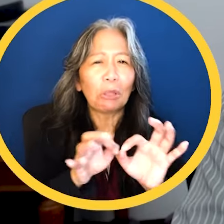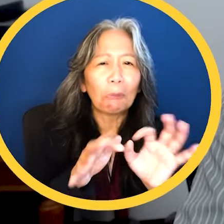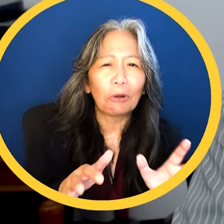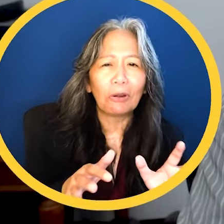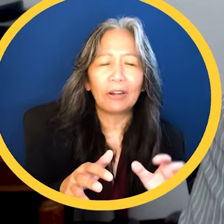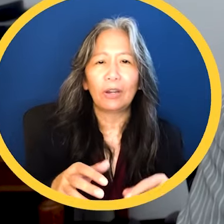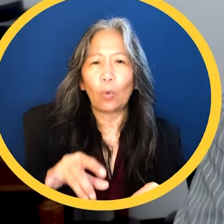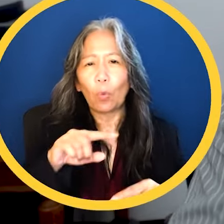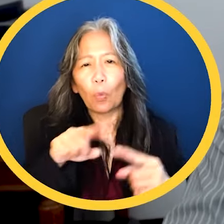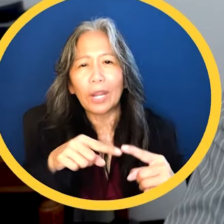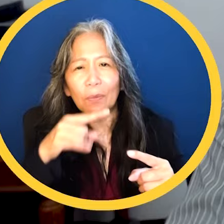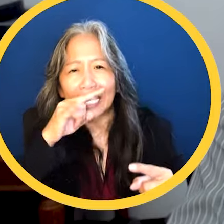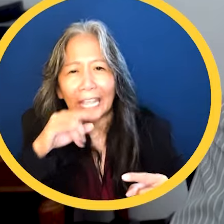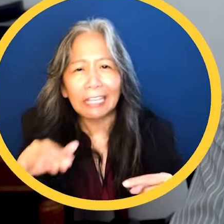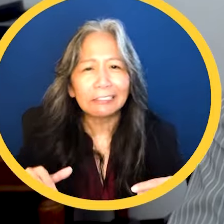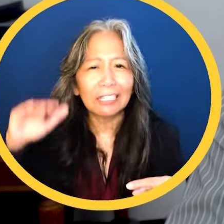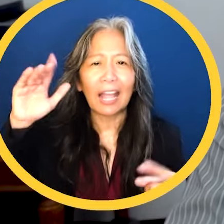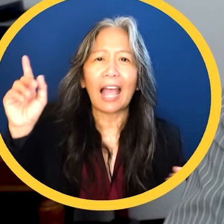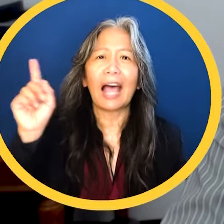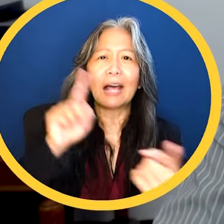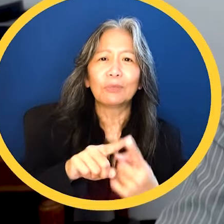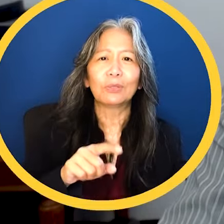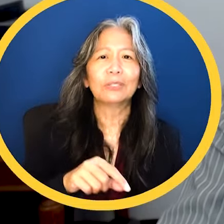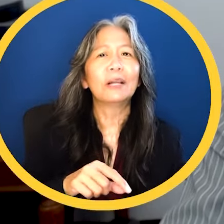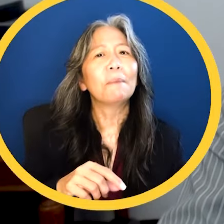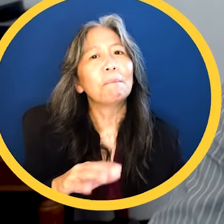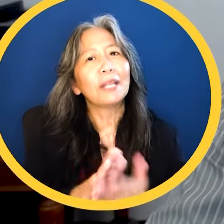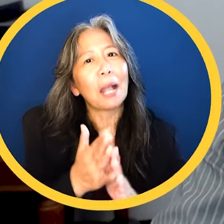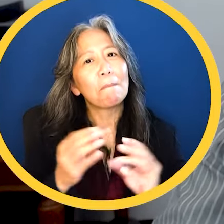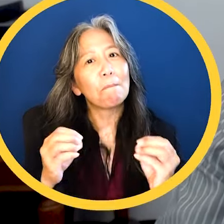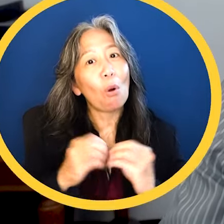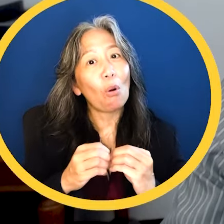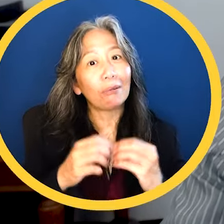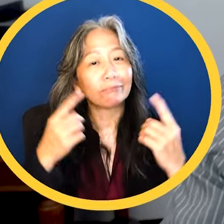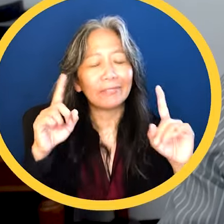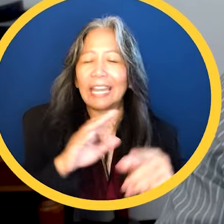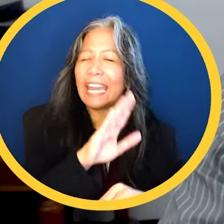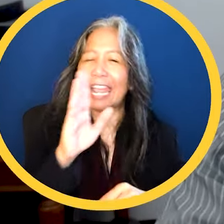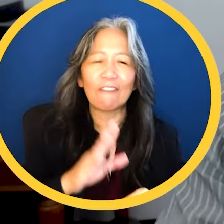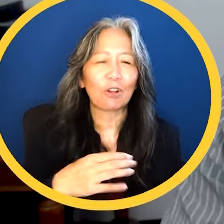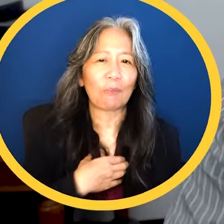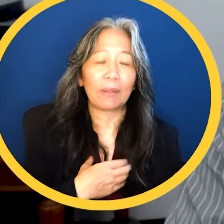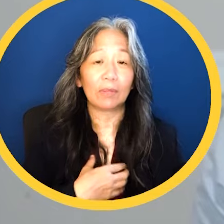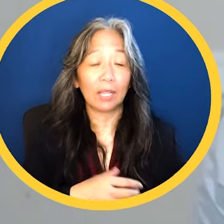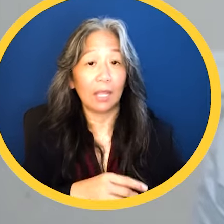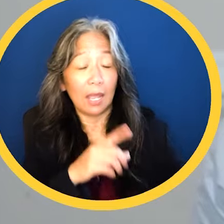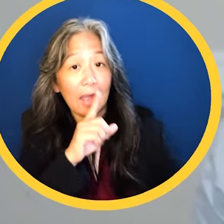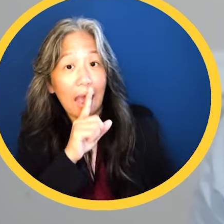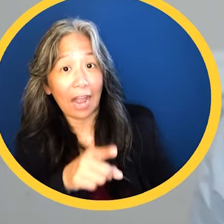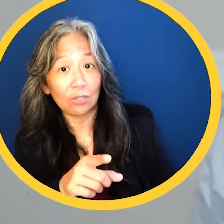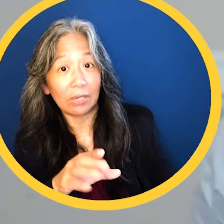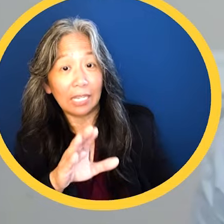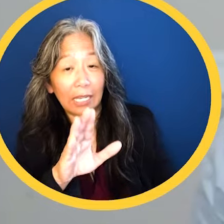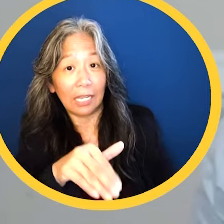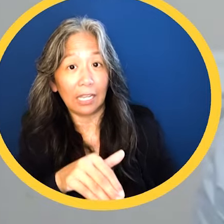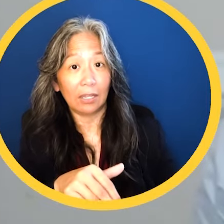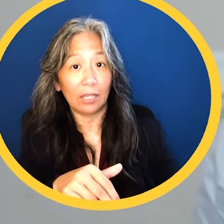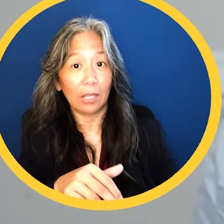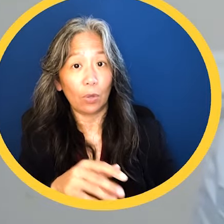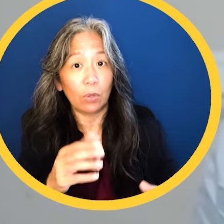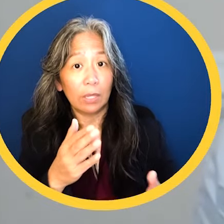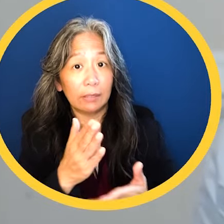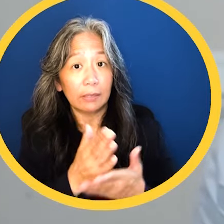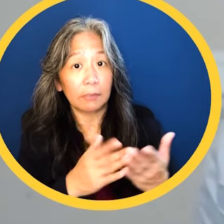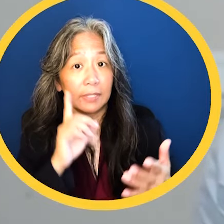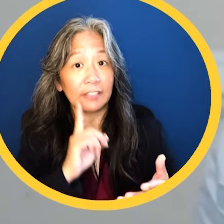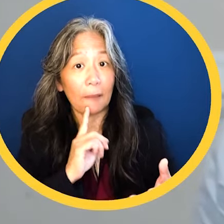complained there wasn't an interpreter. When we were kids, up until when it started becoming more prominent, they never complained. Actually, to go along with